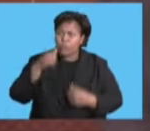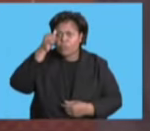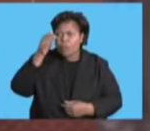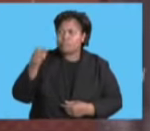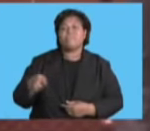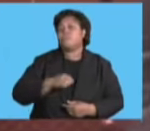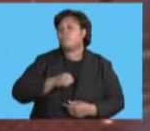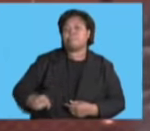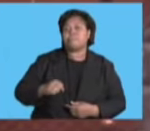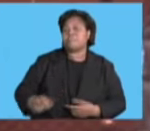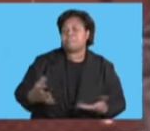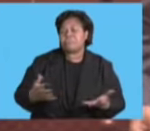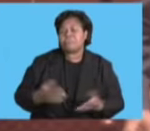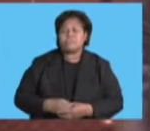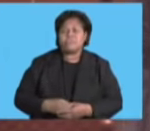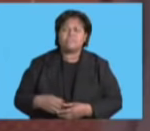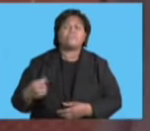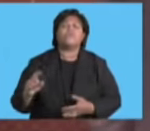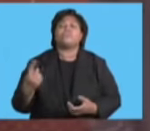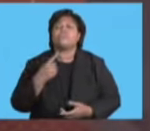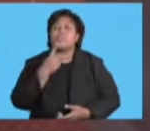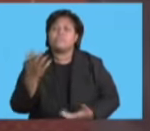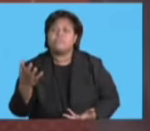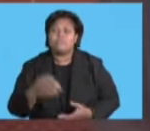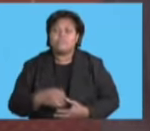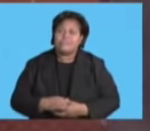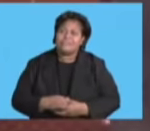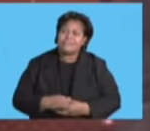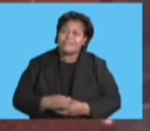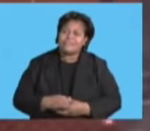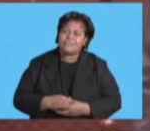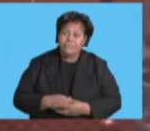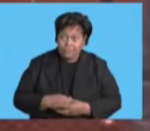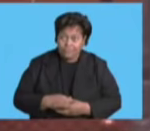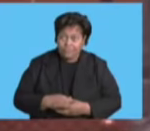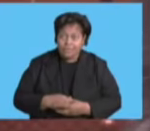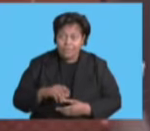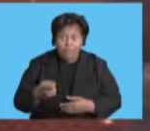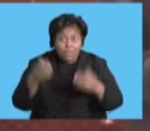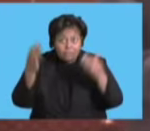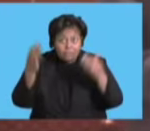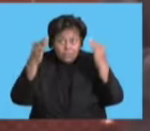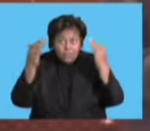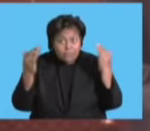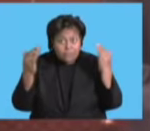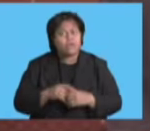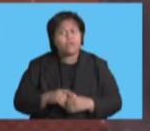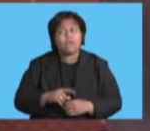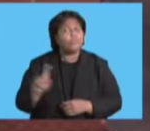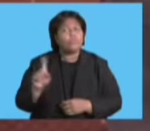it like dodging a bullet. But Mr. Speaker, what did the